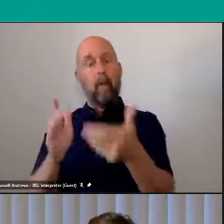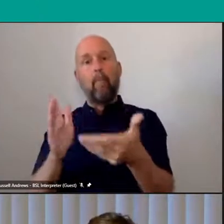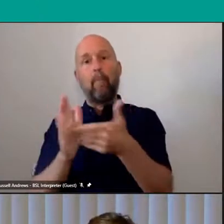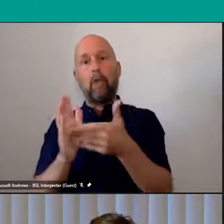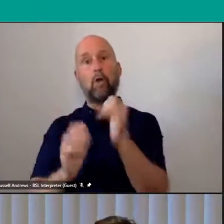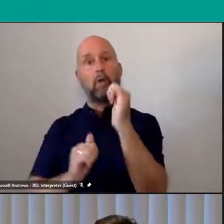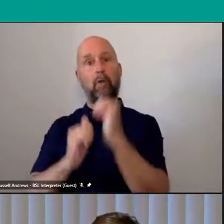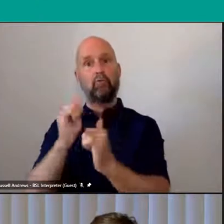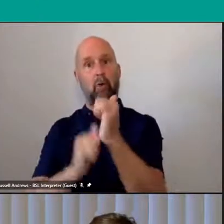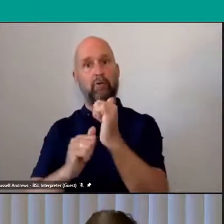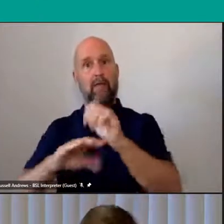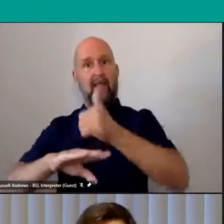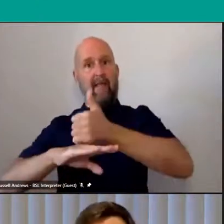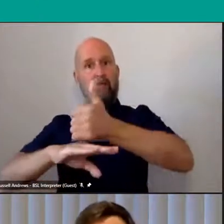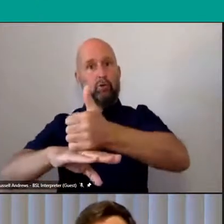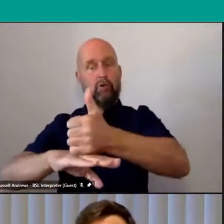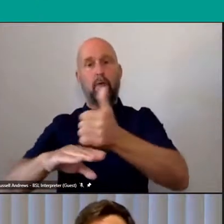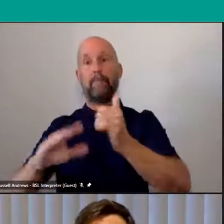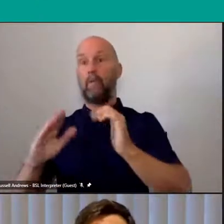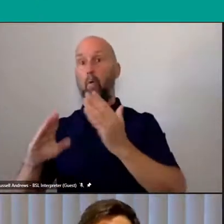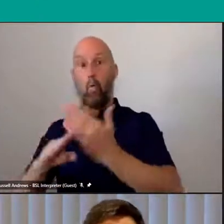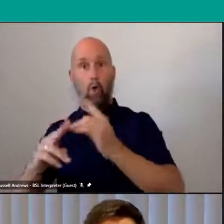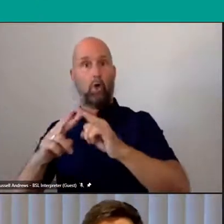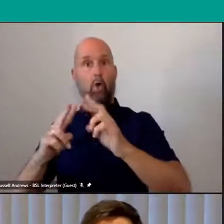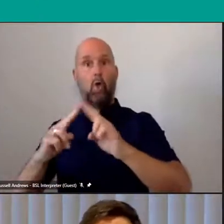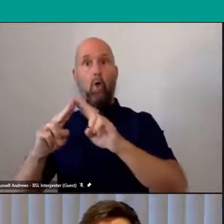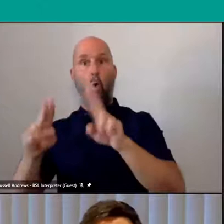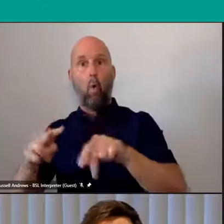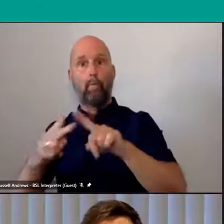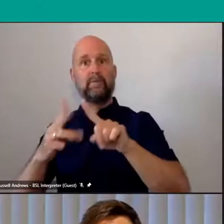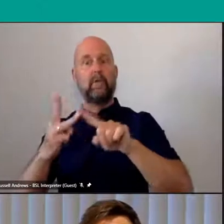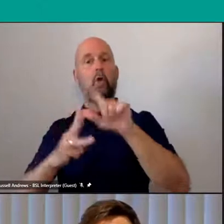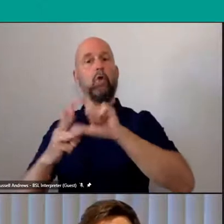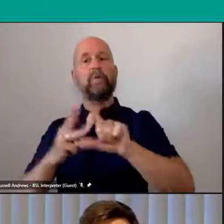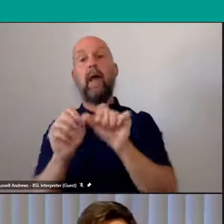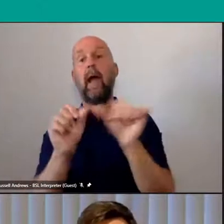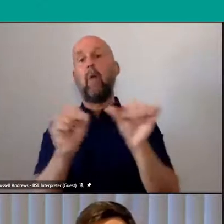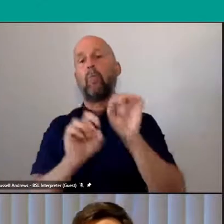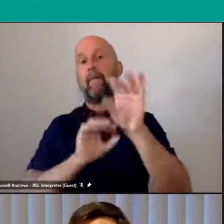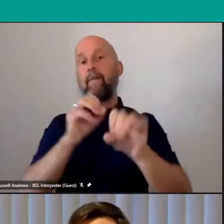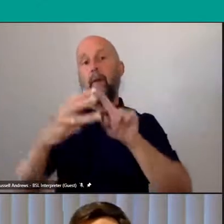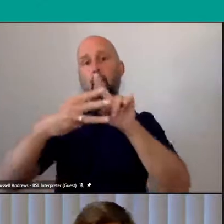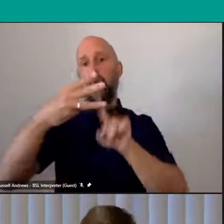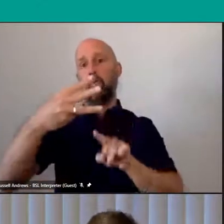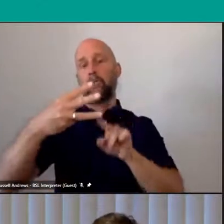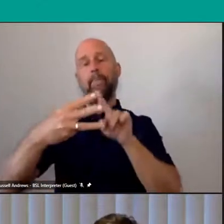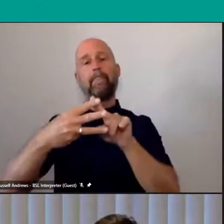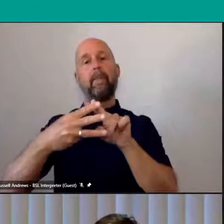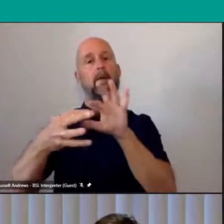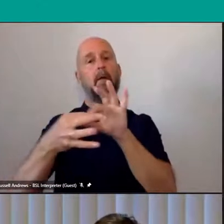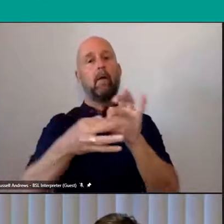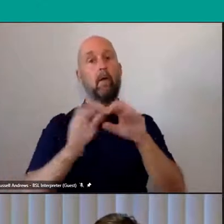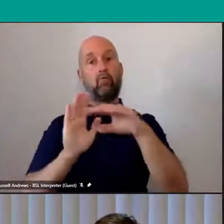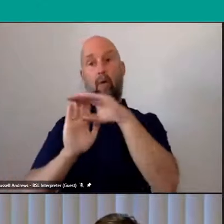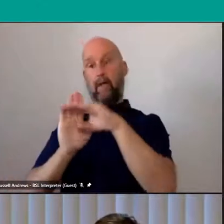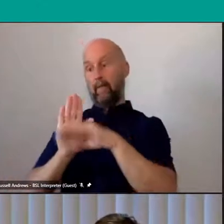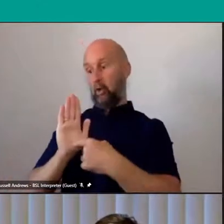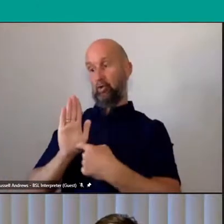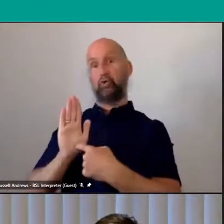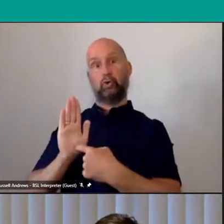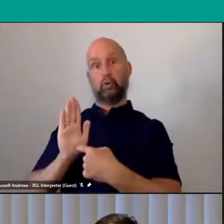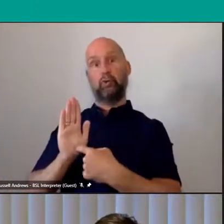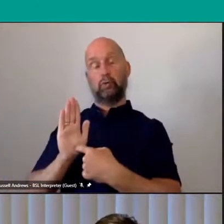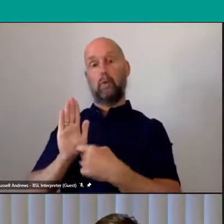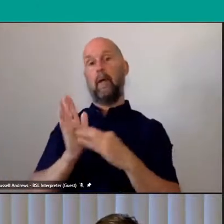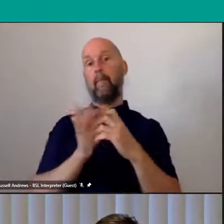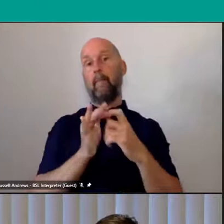with work, homes and communities. Let me just say something briefly on those things and touch on your recommendations that Miatta